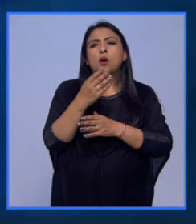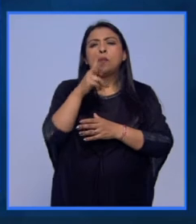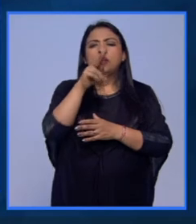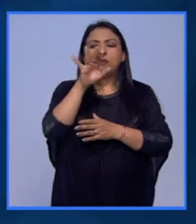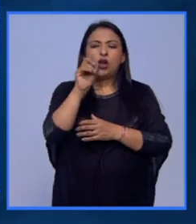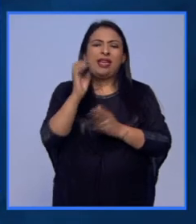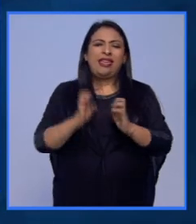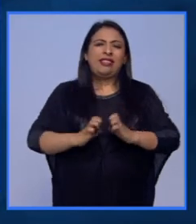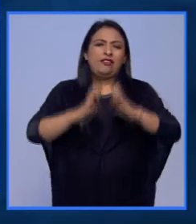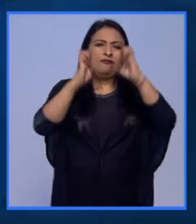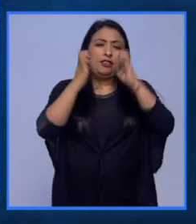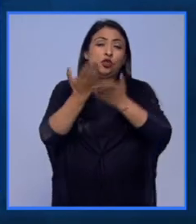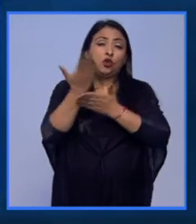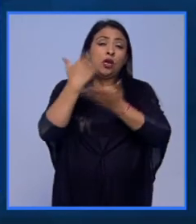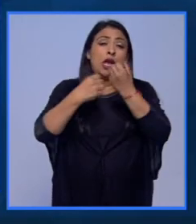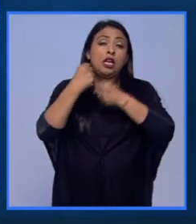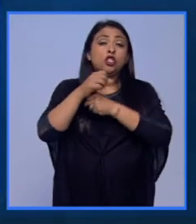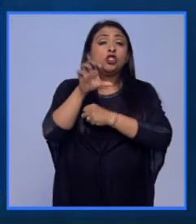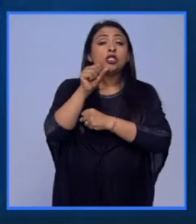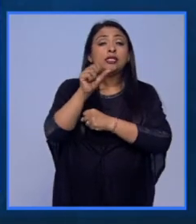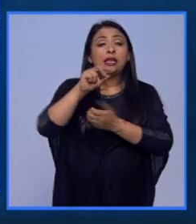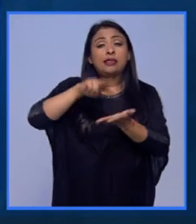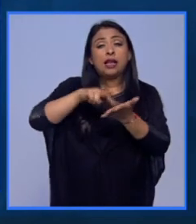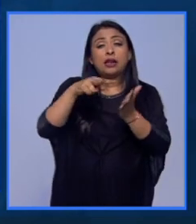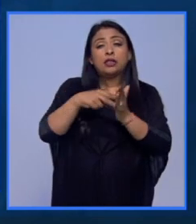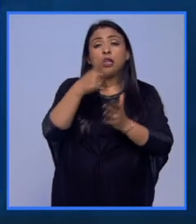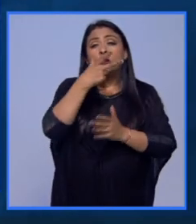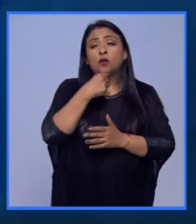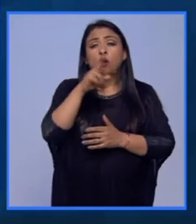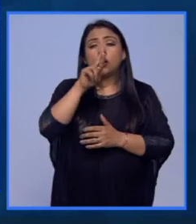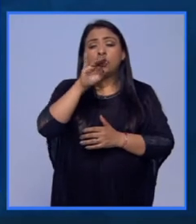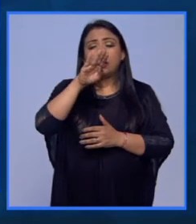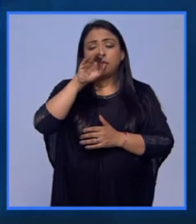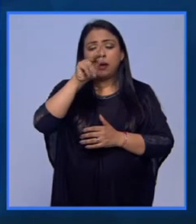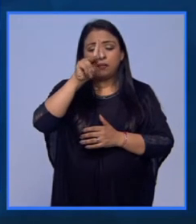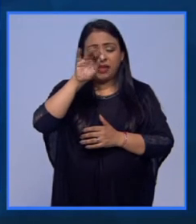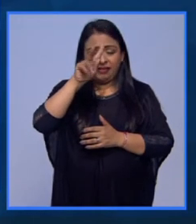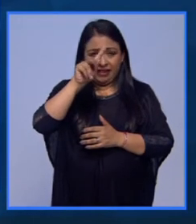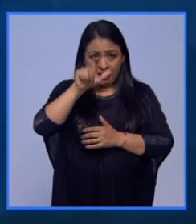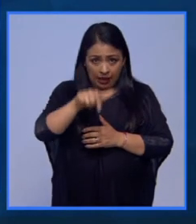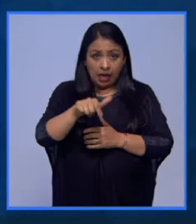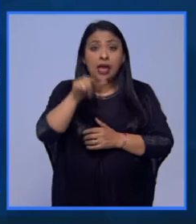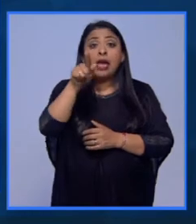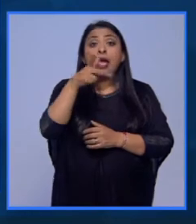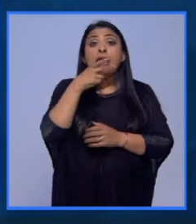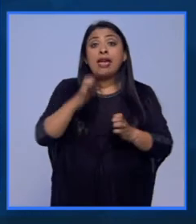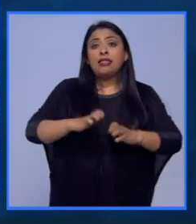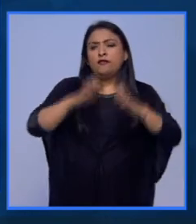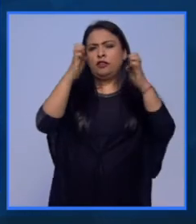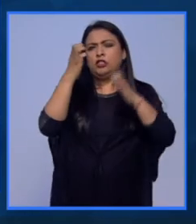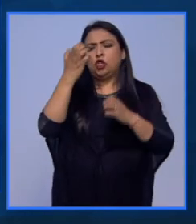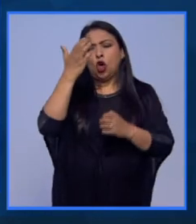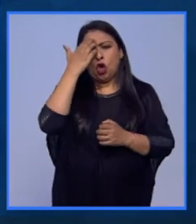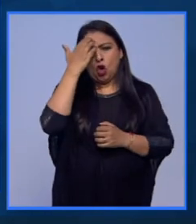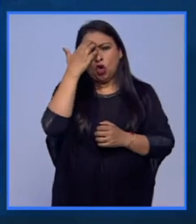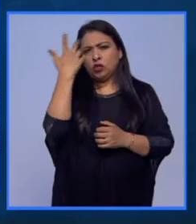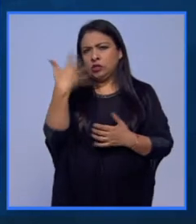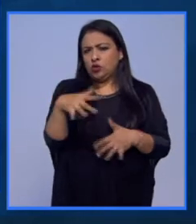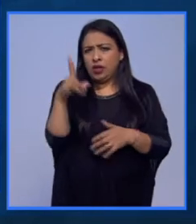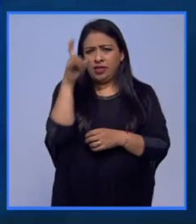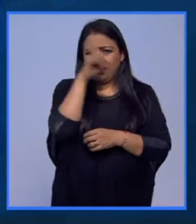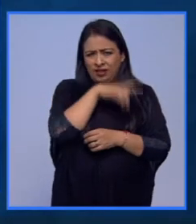we're renovating Dipoli, which is a 60s building by Reima Pietilä, very famous, very